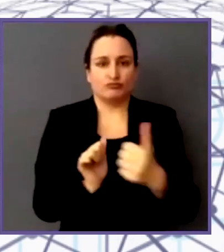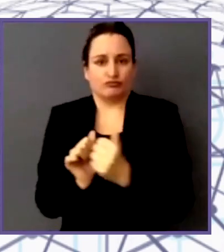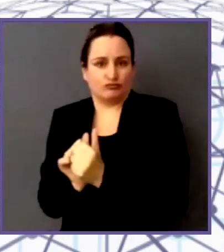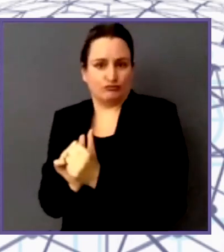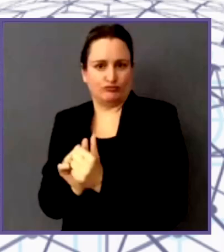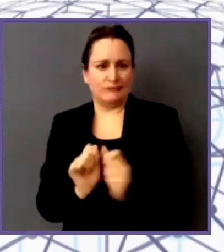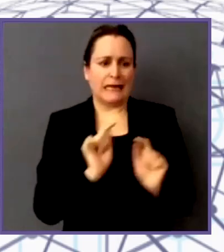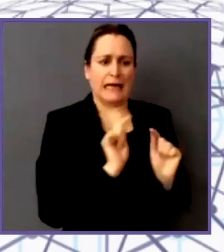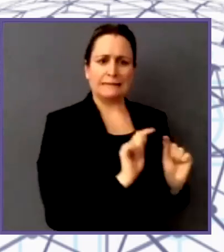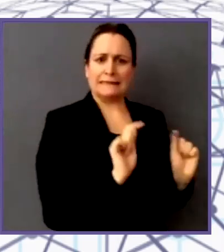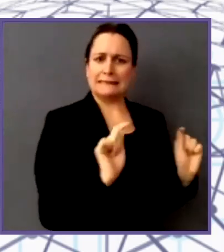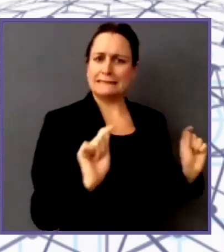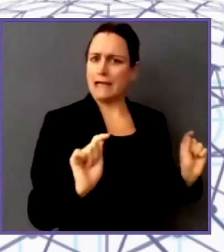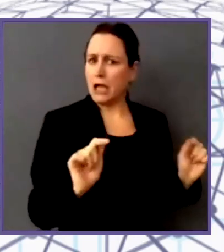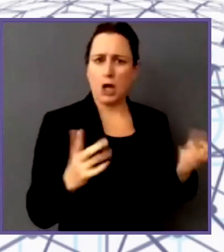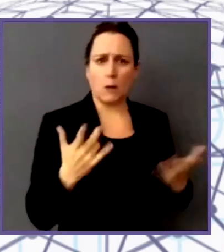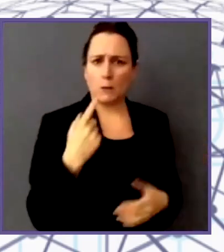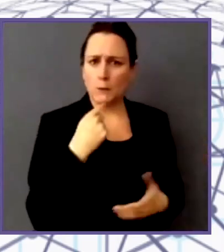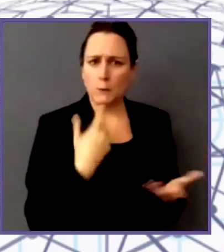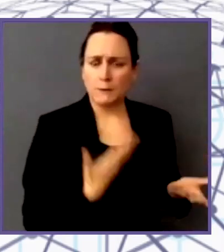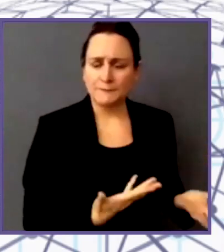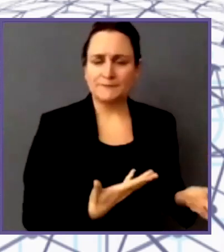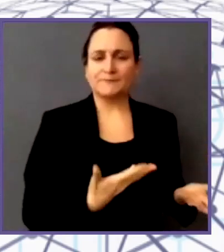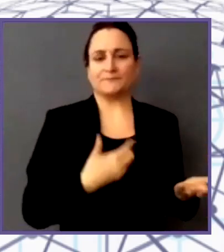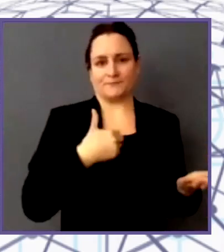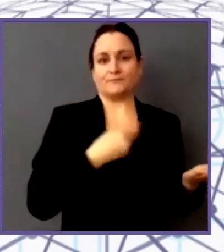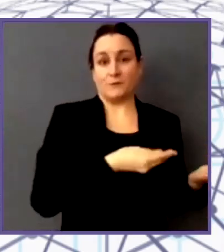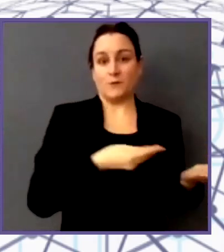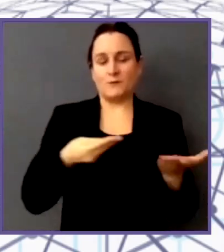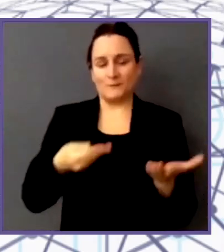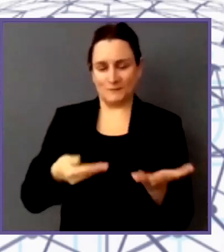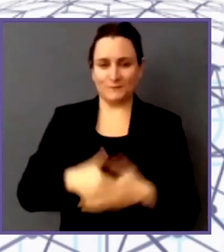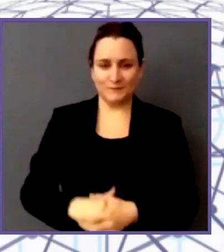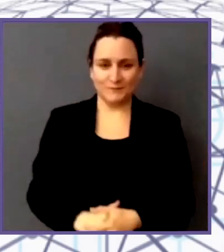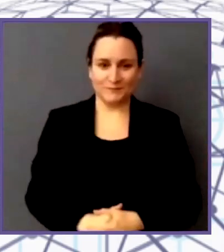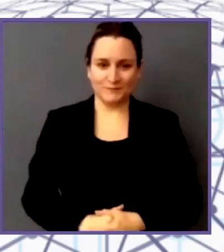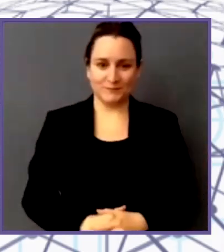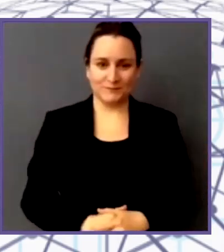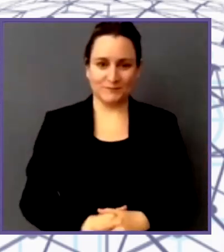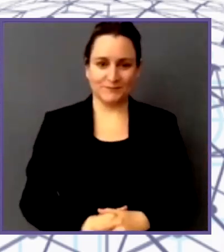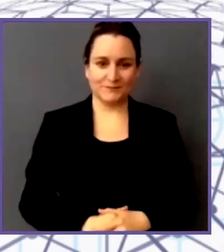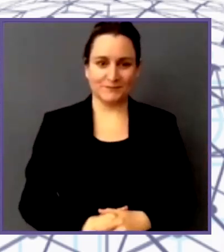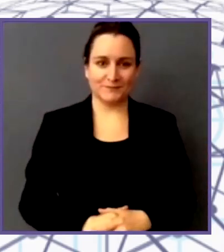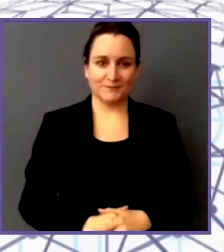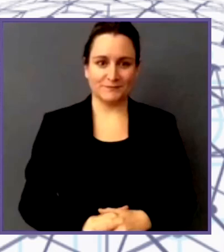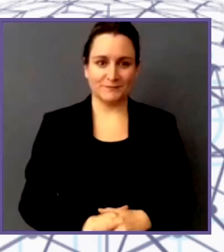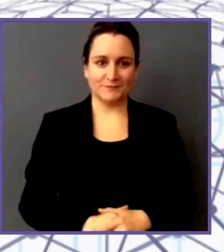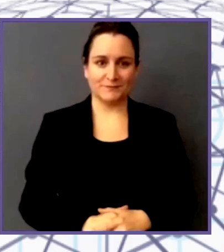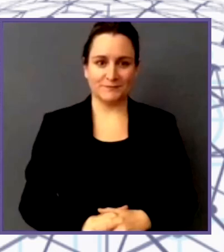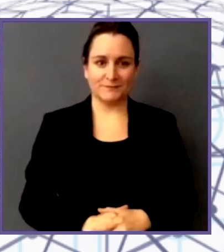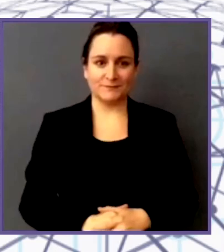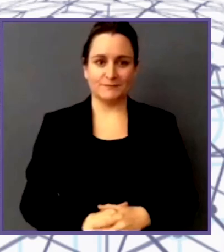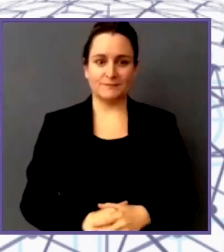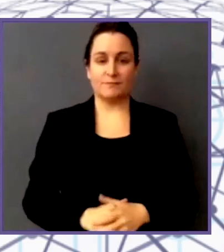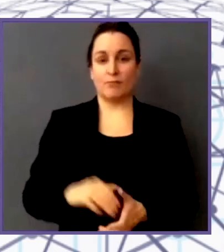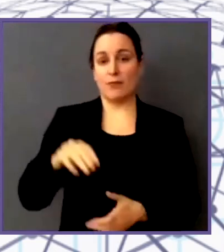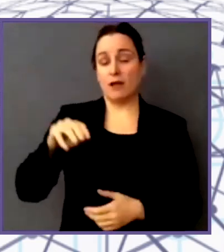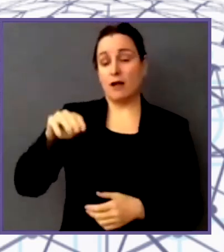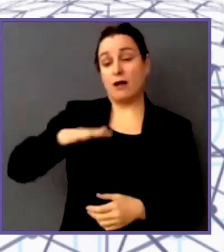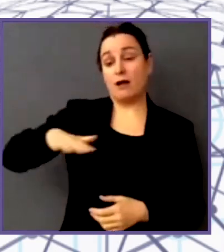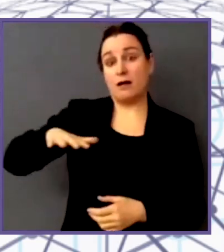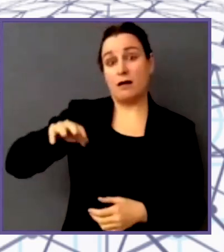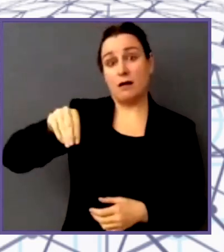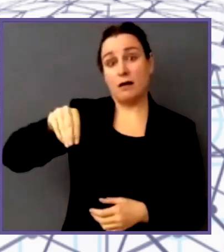get to hear from some of our speakers throughout the session. So starting in Ulaanbaatar, Mongolia, we have